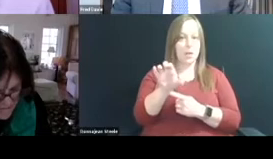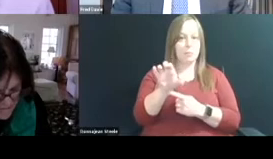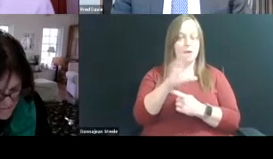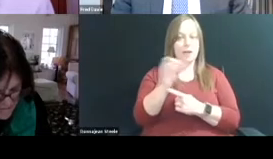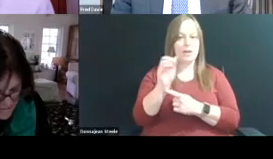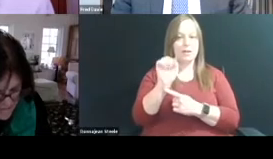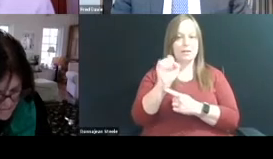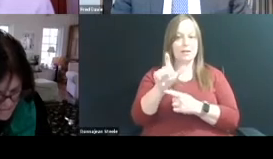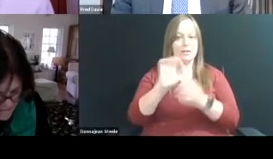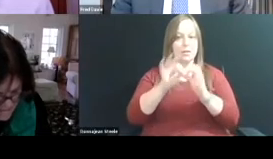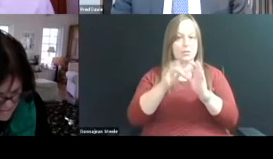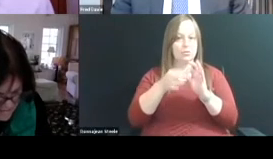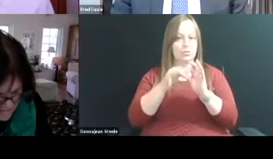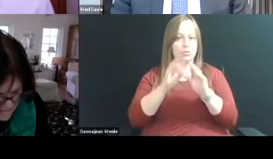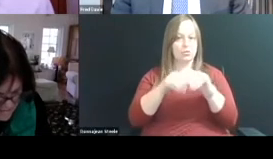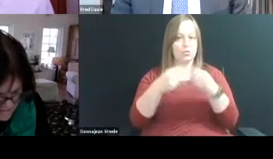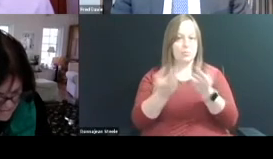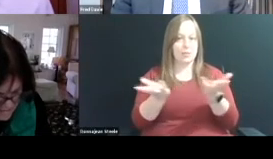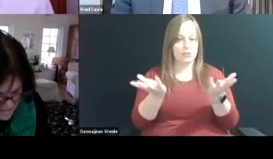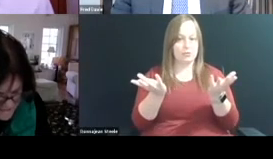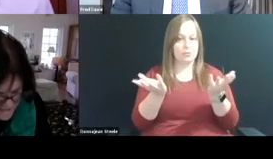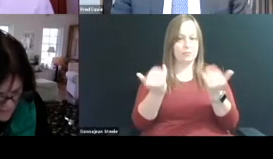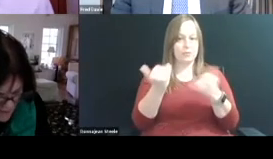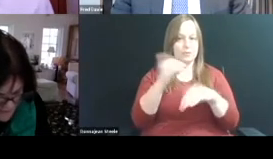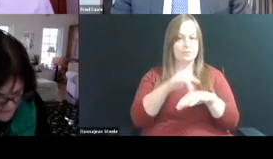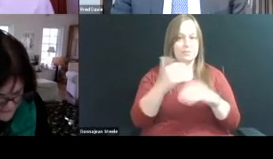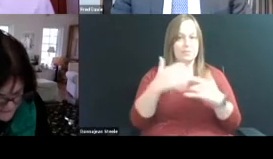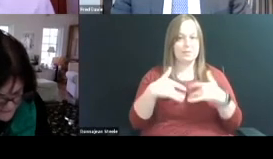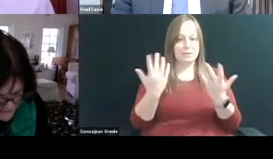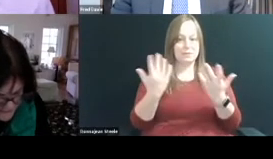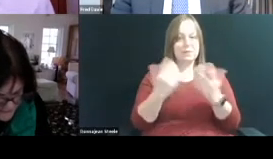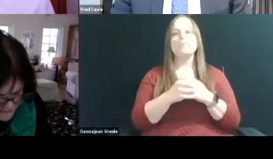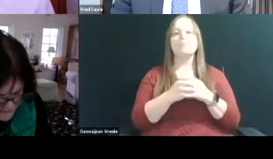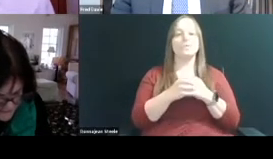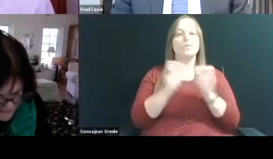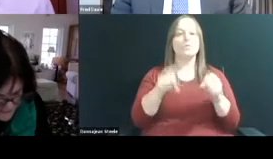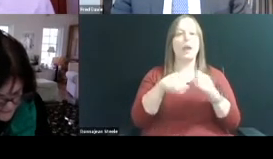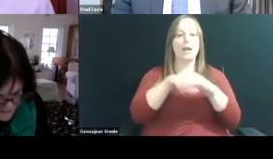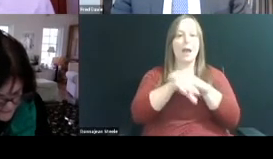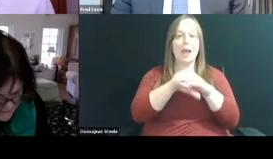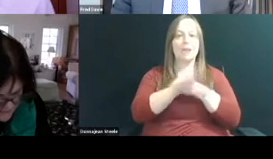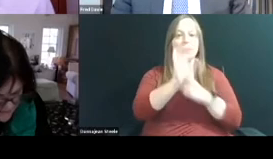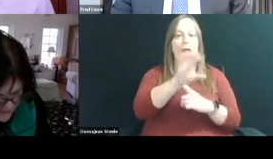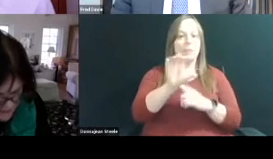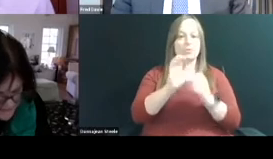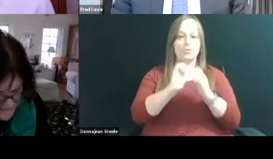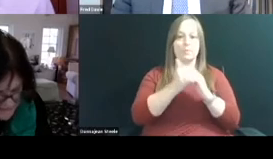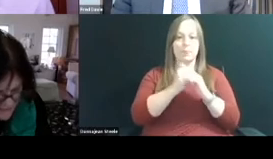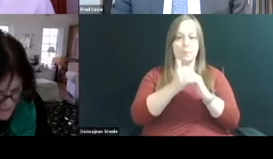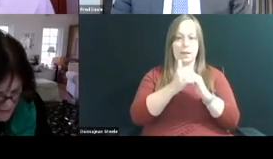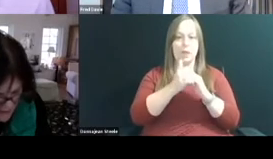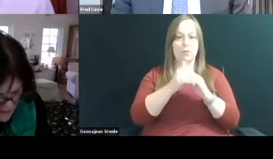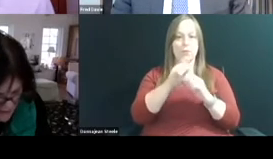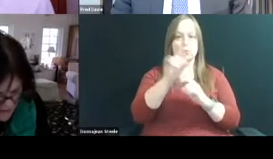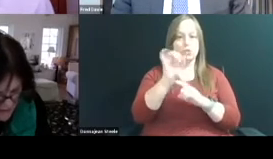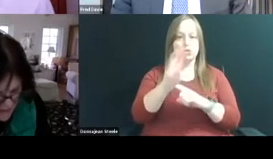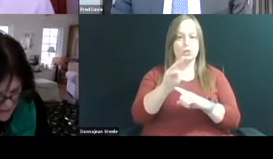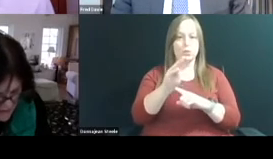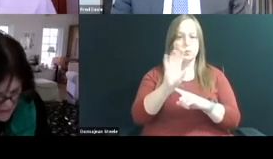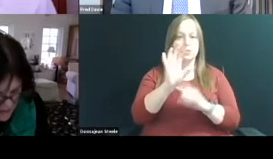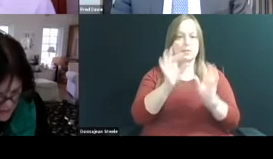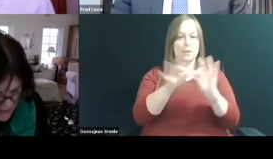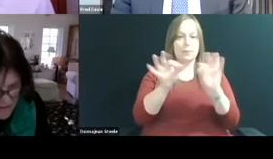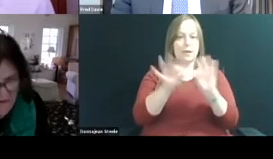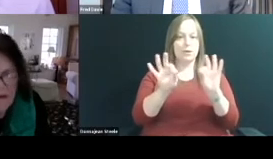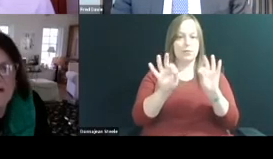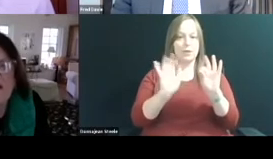captioning and American Sign Language interpretation for this event. You can access closed captions through Zoom's subtitles